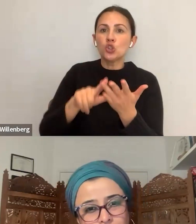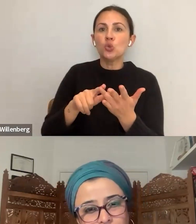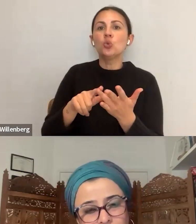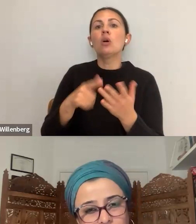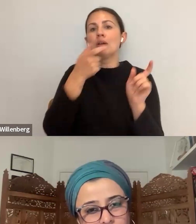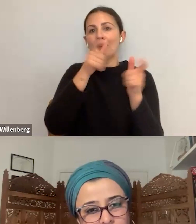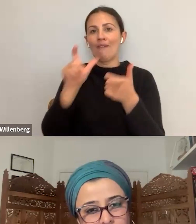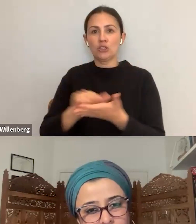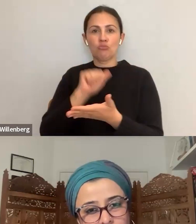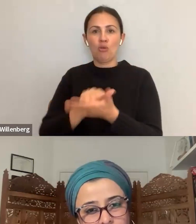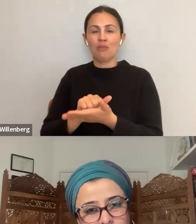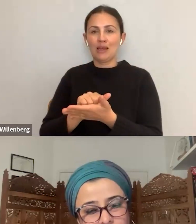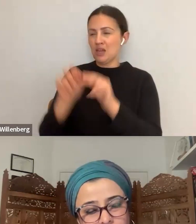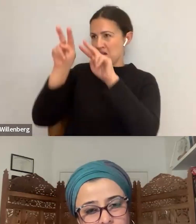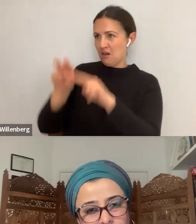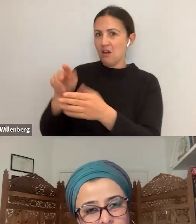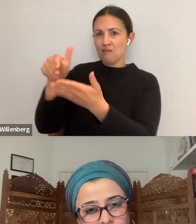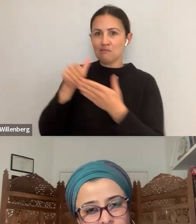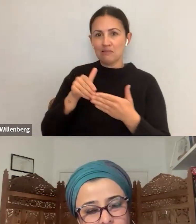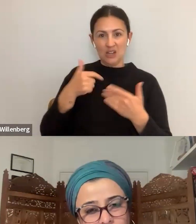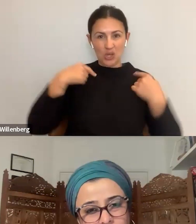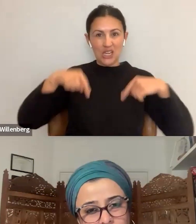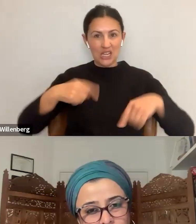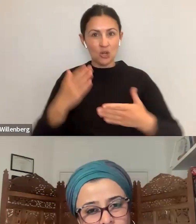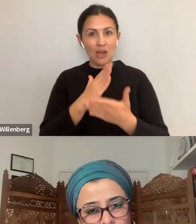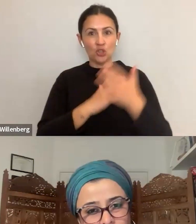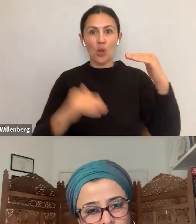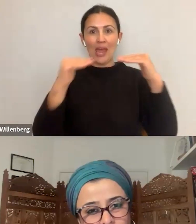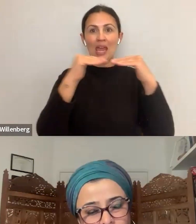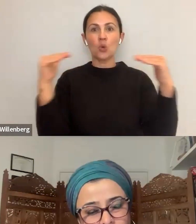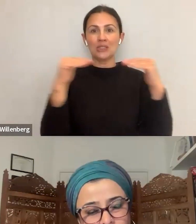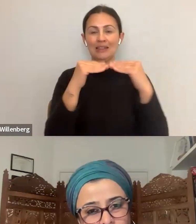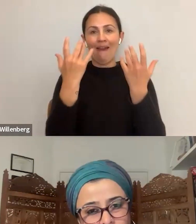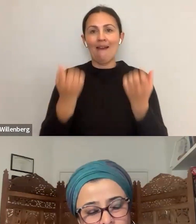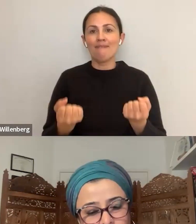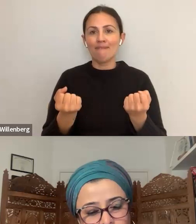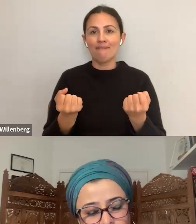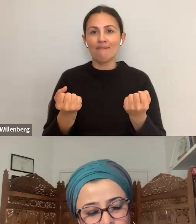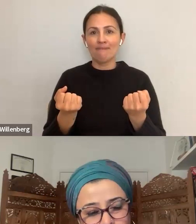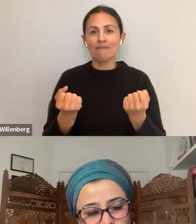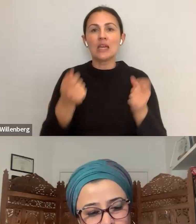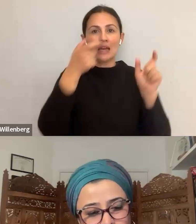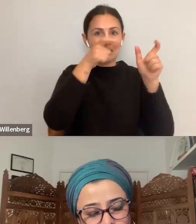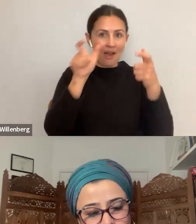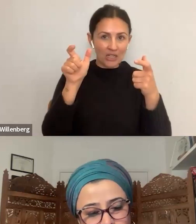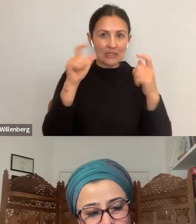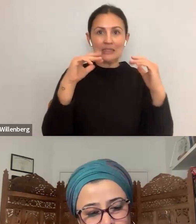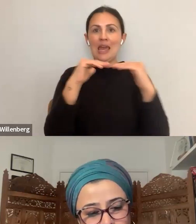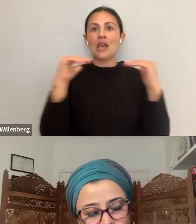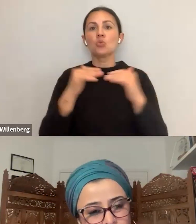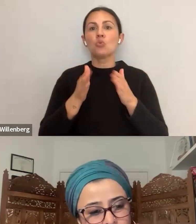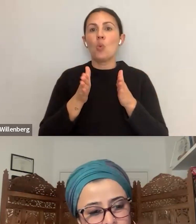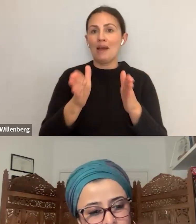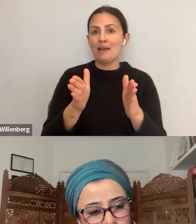of course, equity and governance are really connected, and these topics are